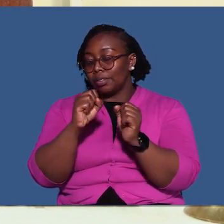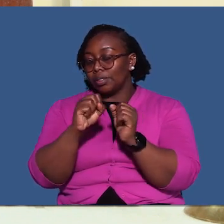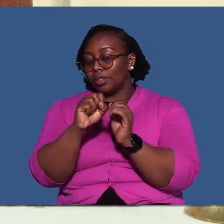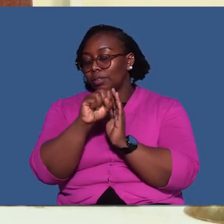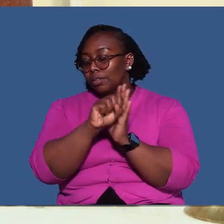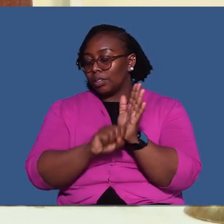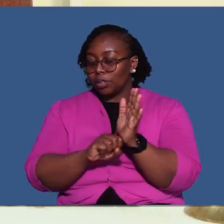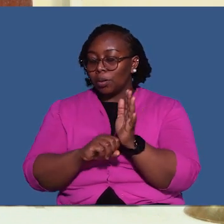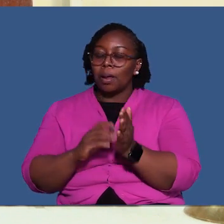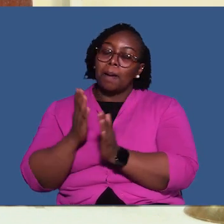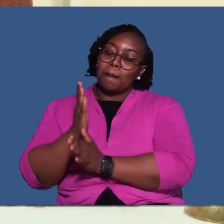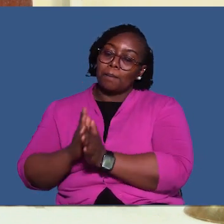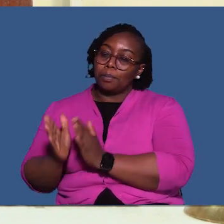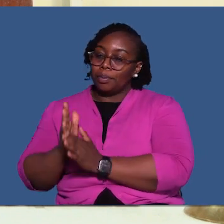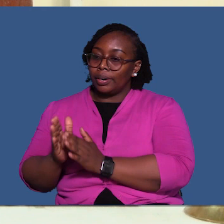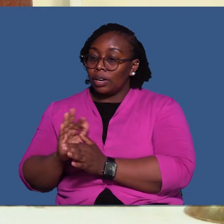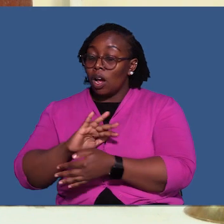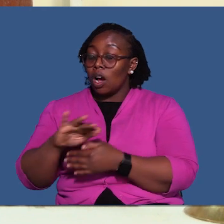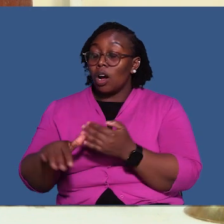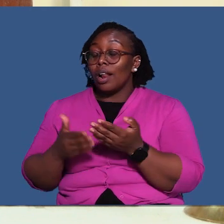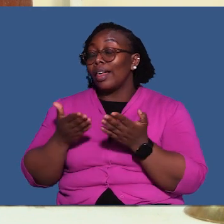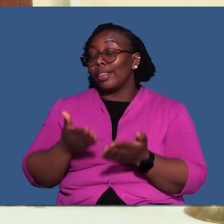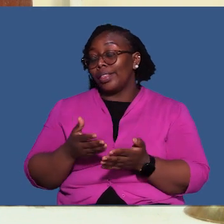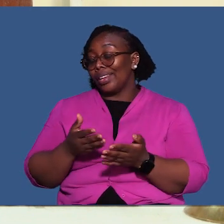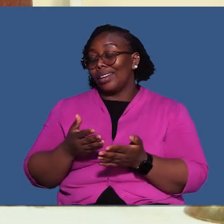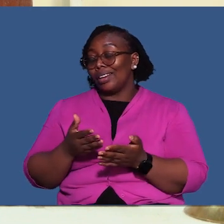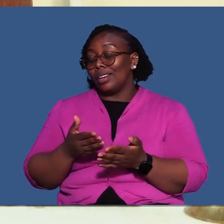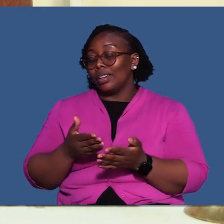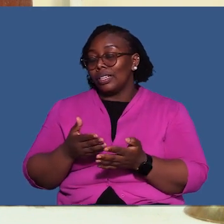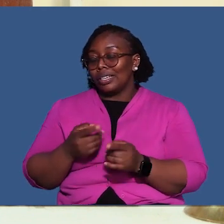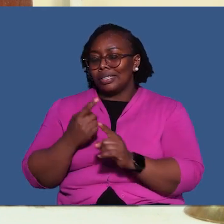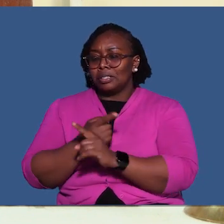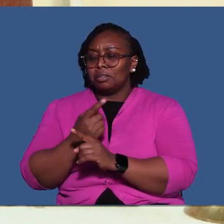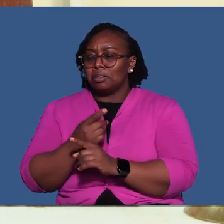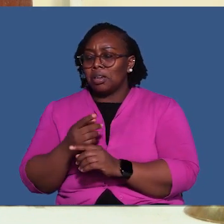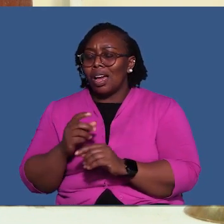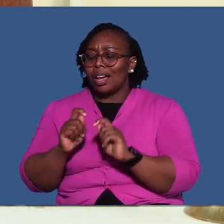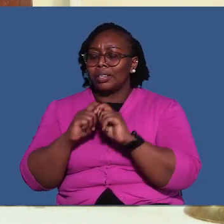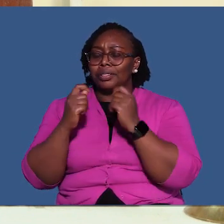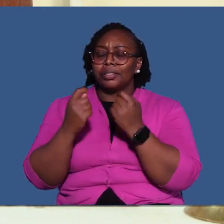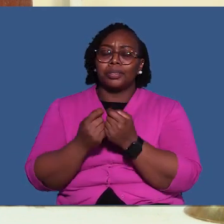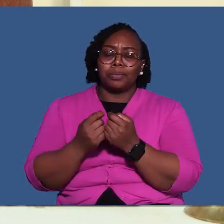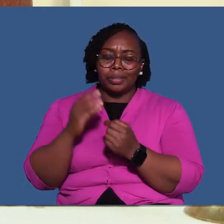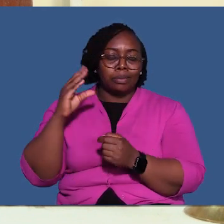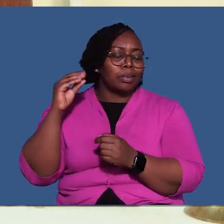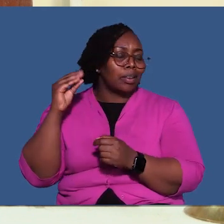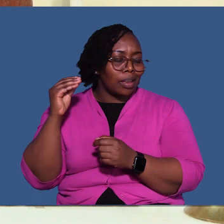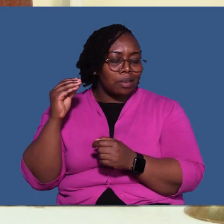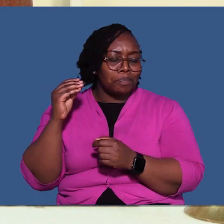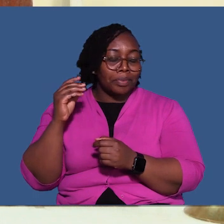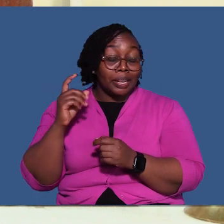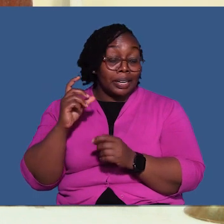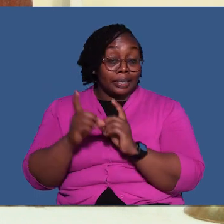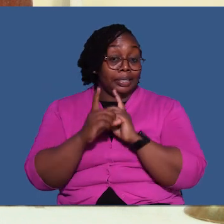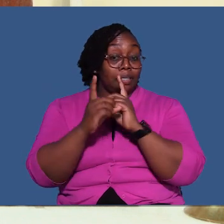had gathered at this particular time from different tongues and tribes heard the disciples